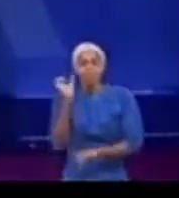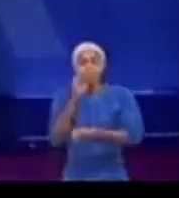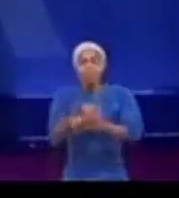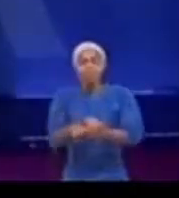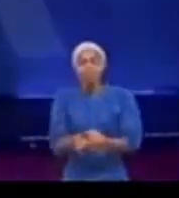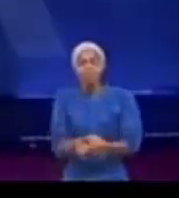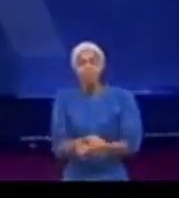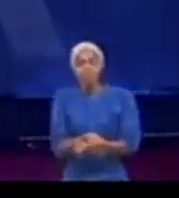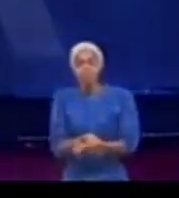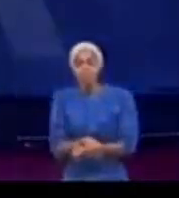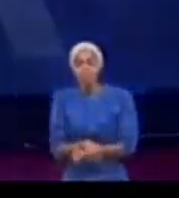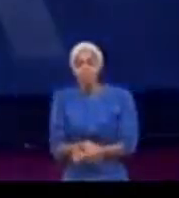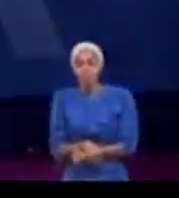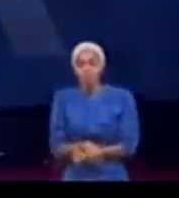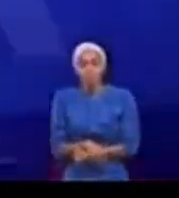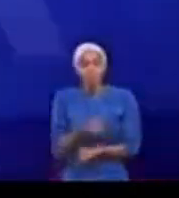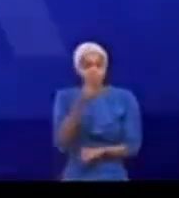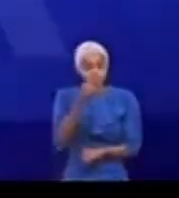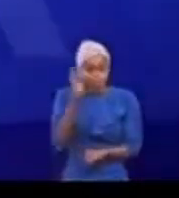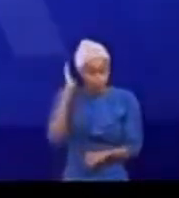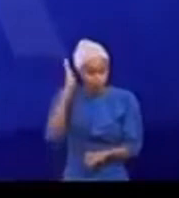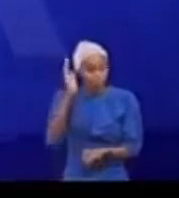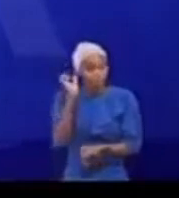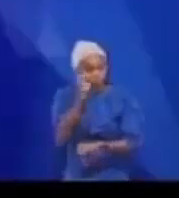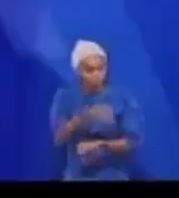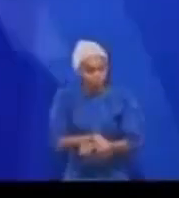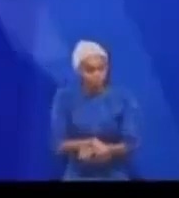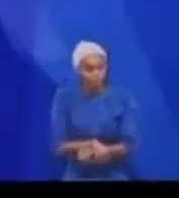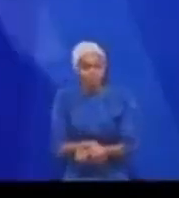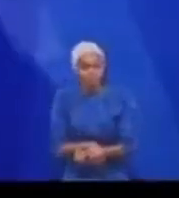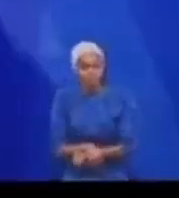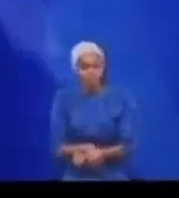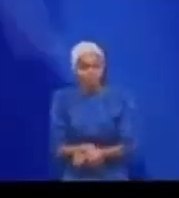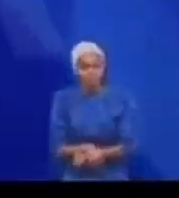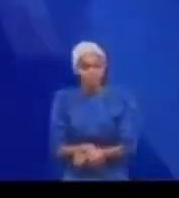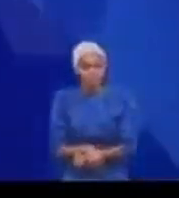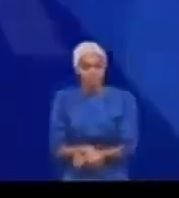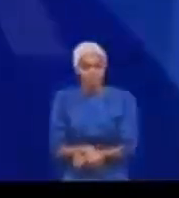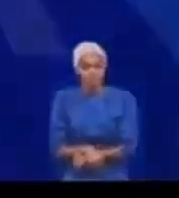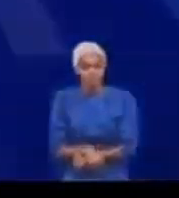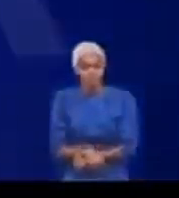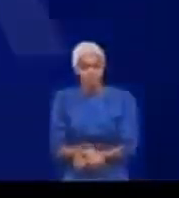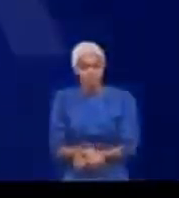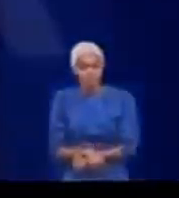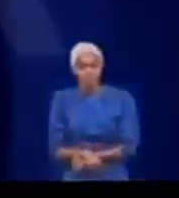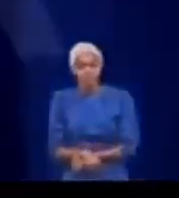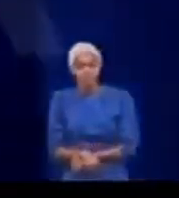make it through. You're gonna make it through. When the rain